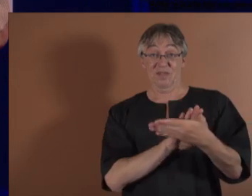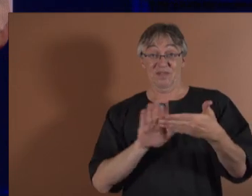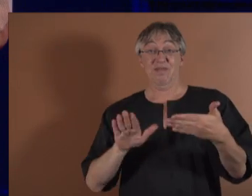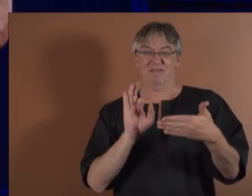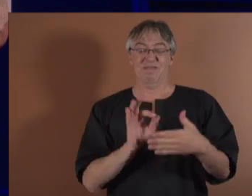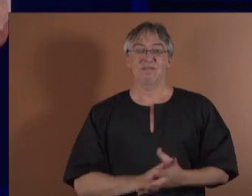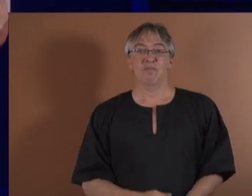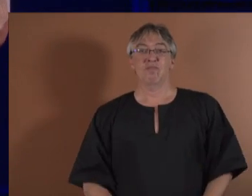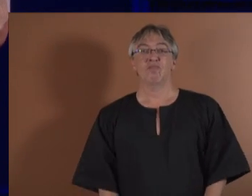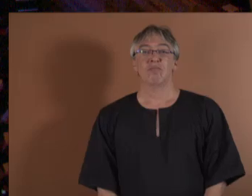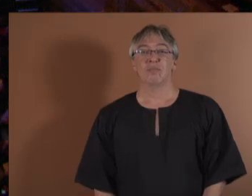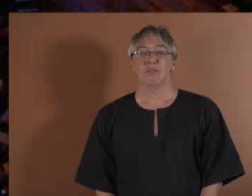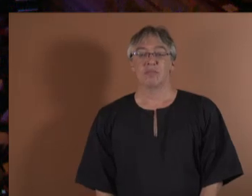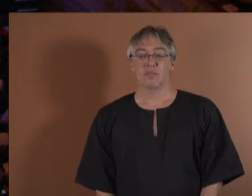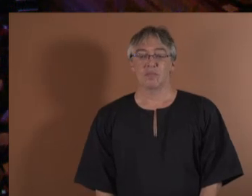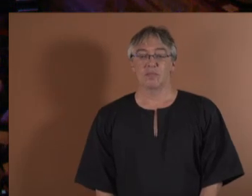that.